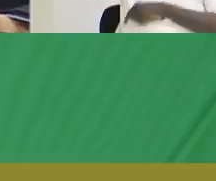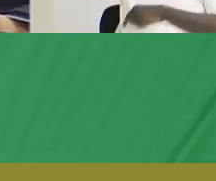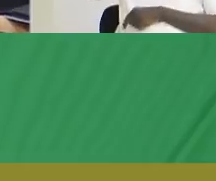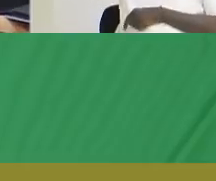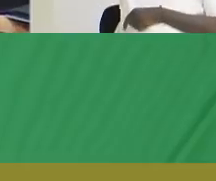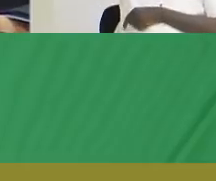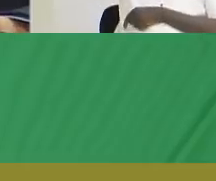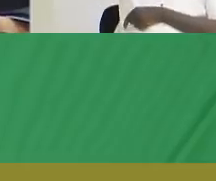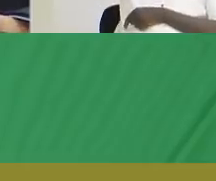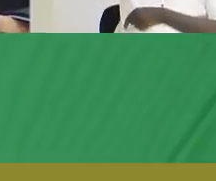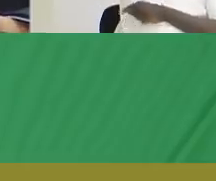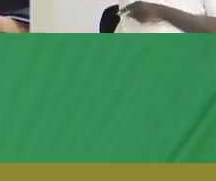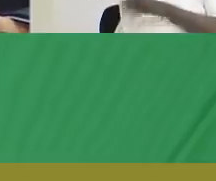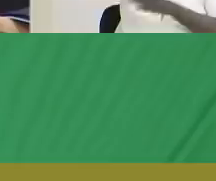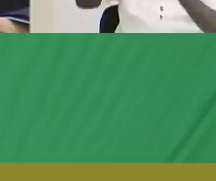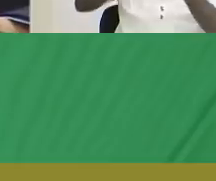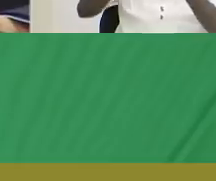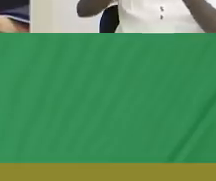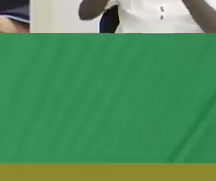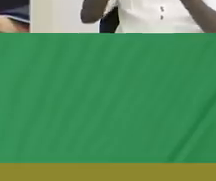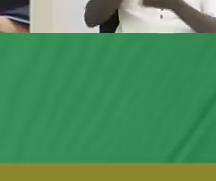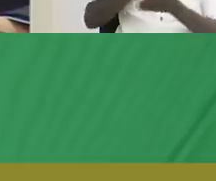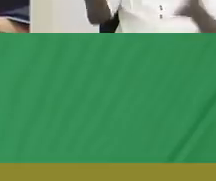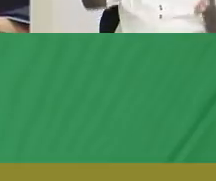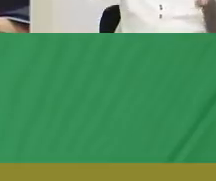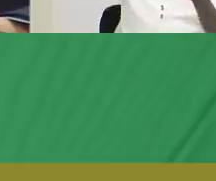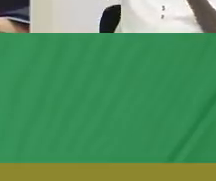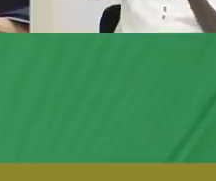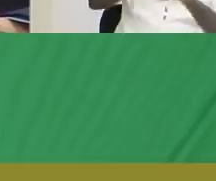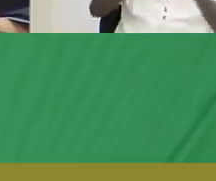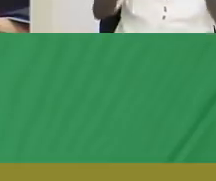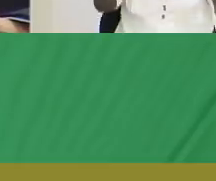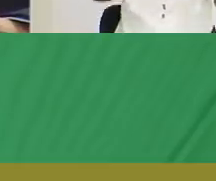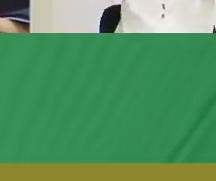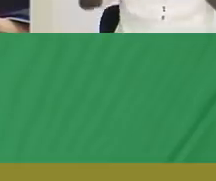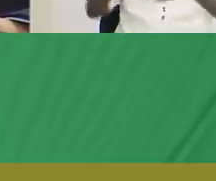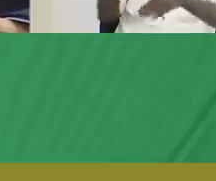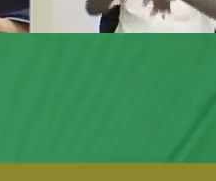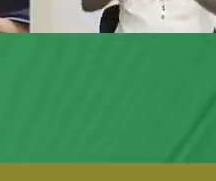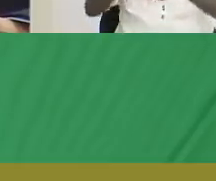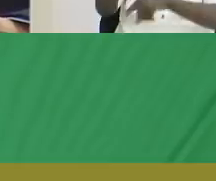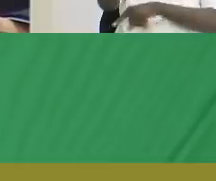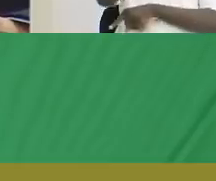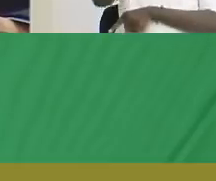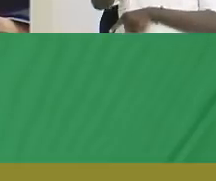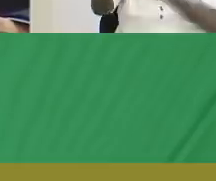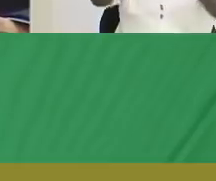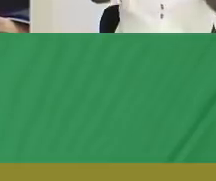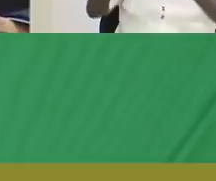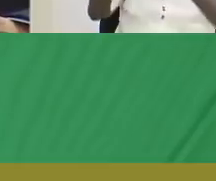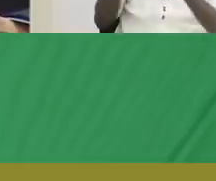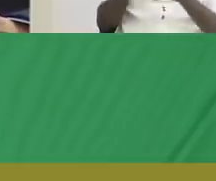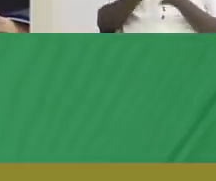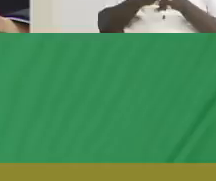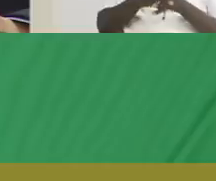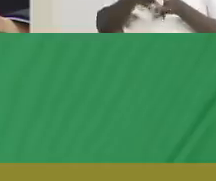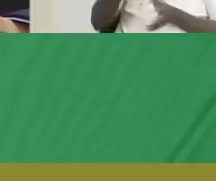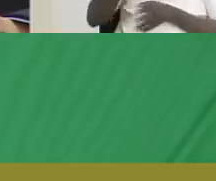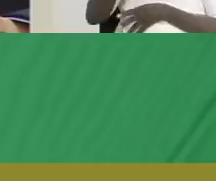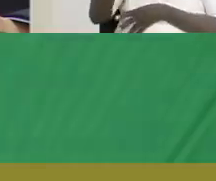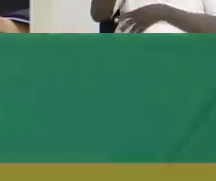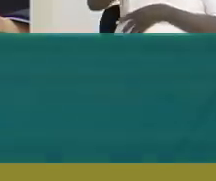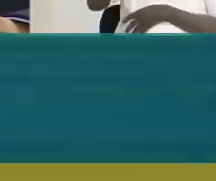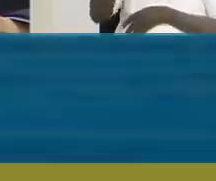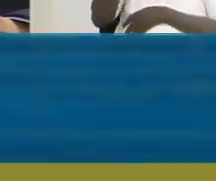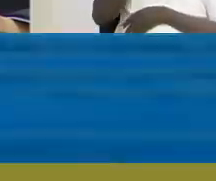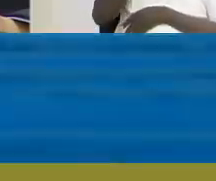not unusual for us to be there till 8, 9, sometimes 10 o'clock at night. So I cannot see